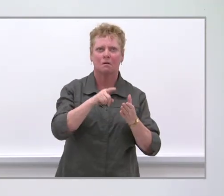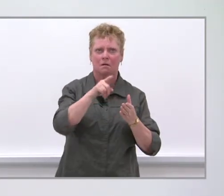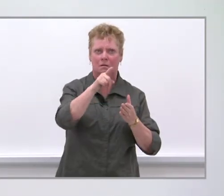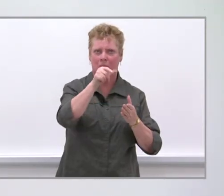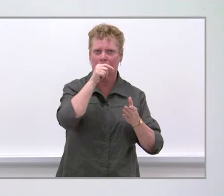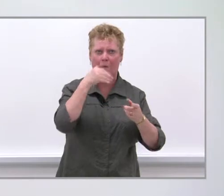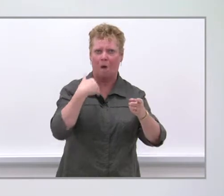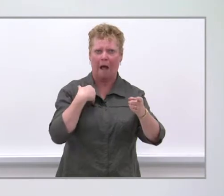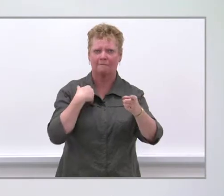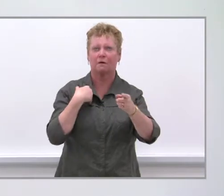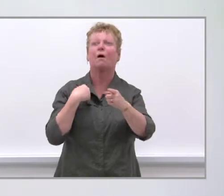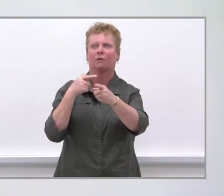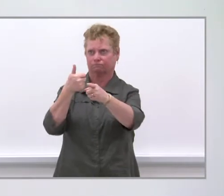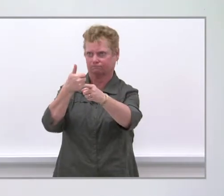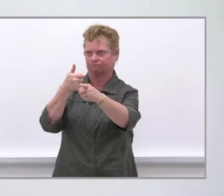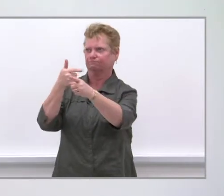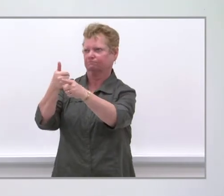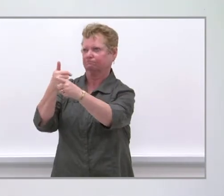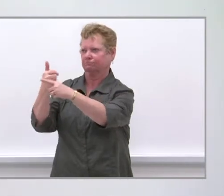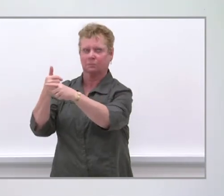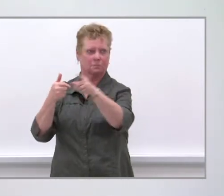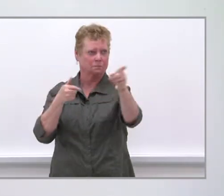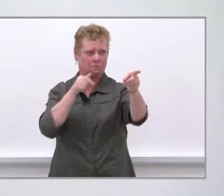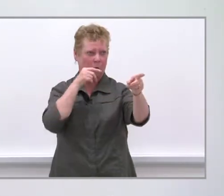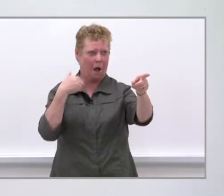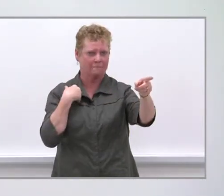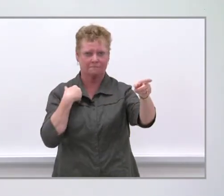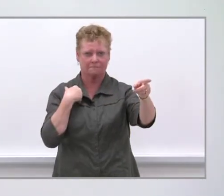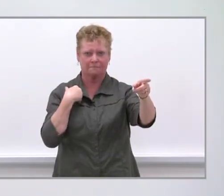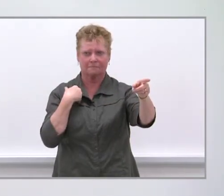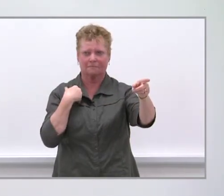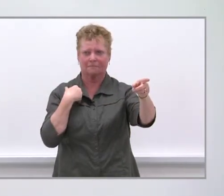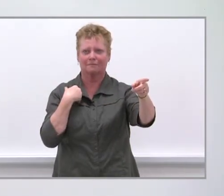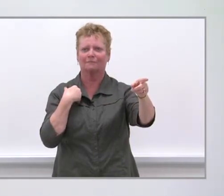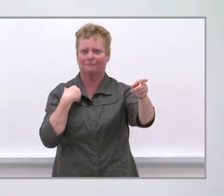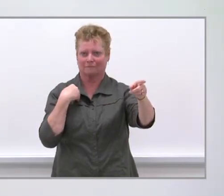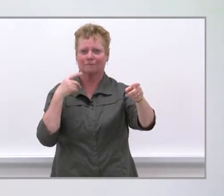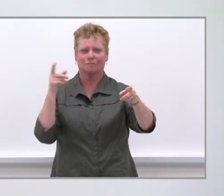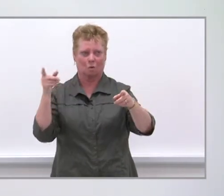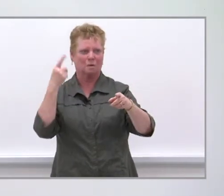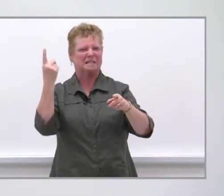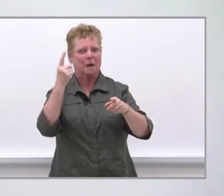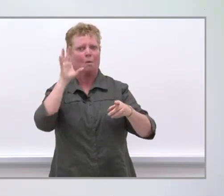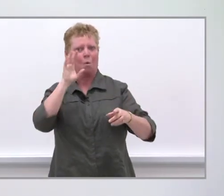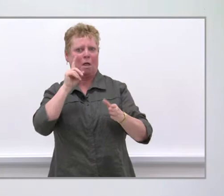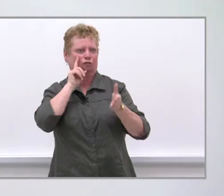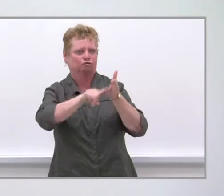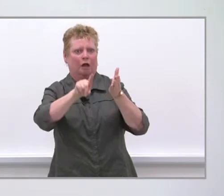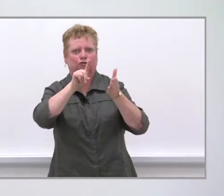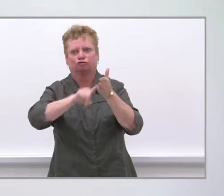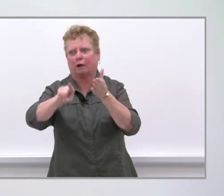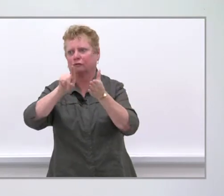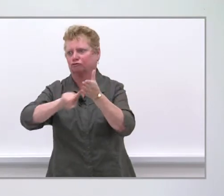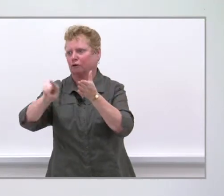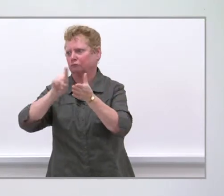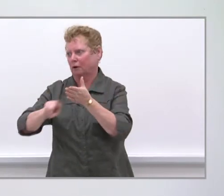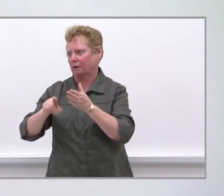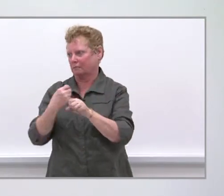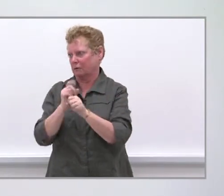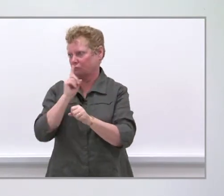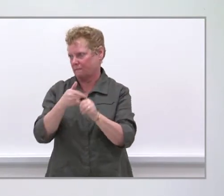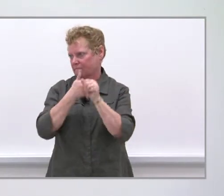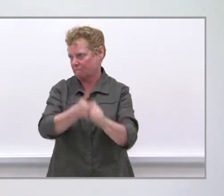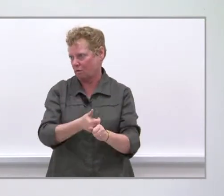has those lights up. So that is another way that we can make sure that people are